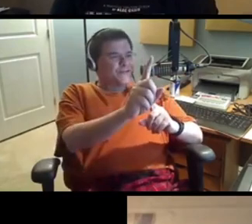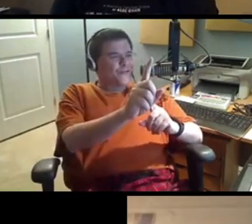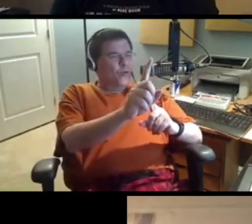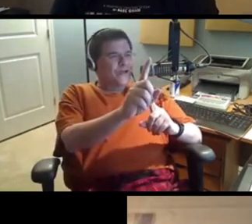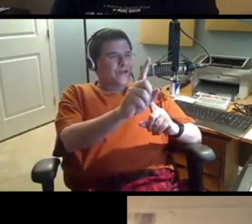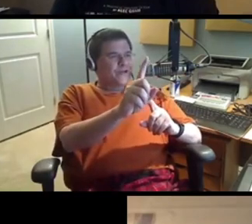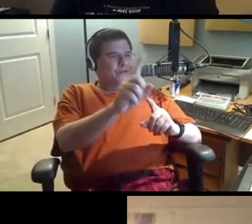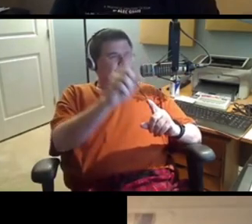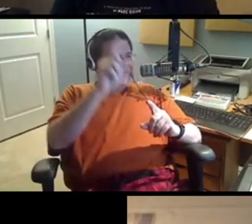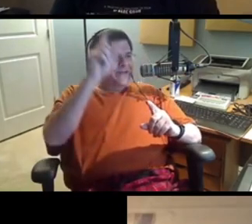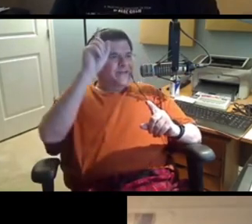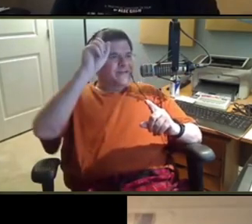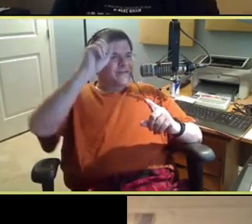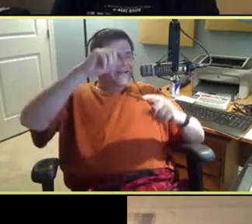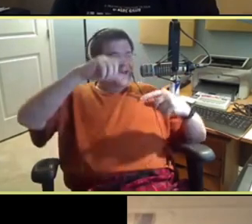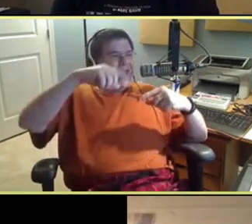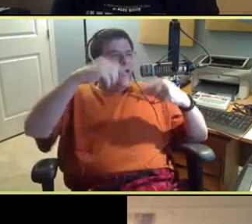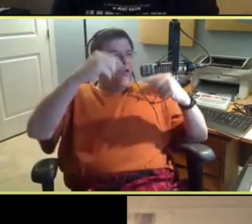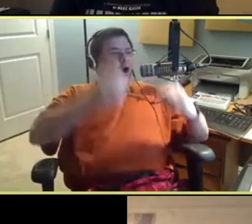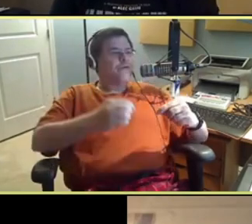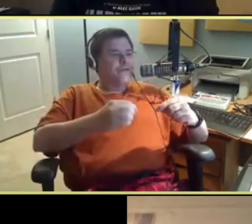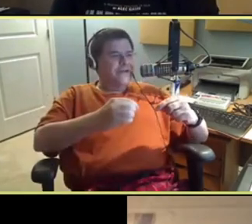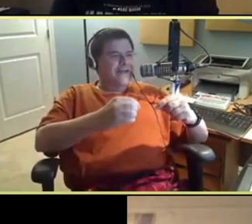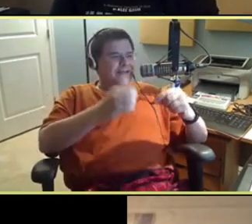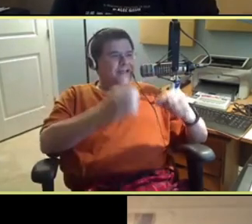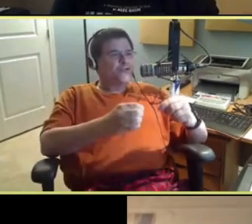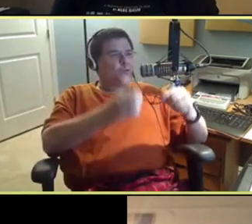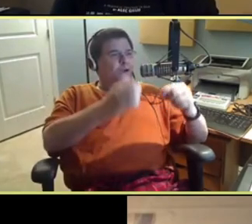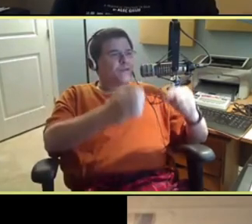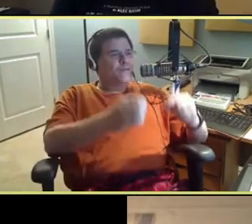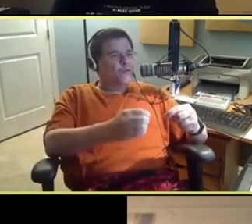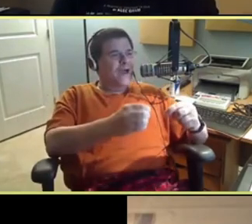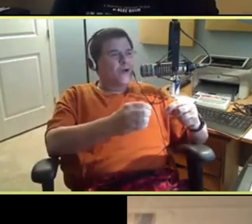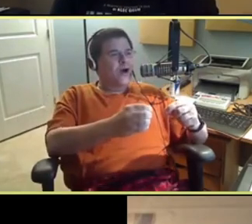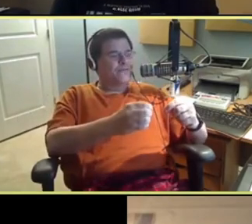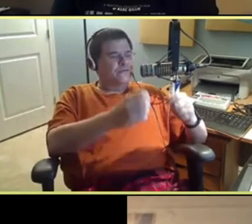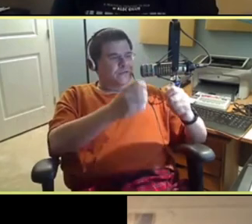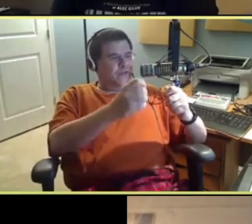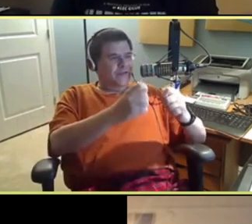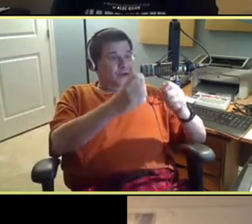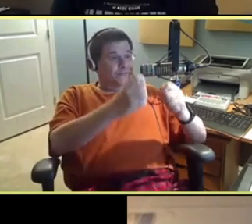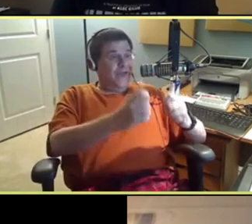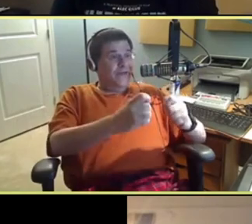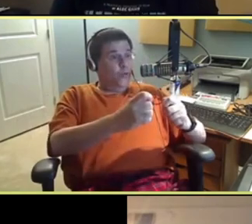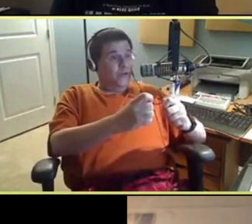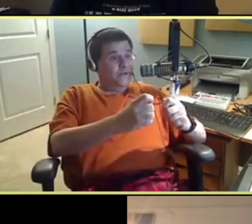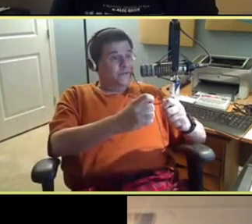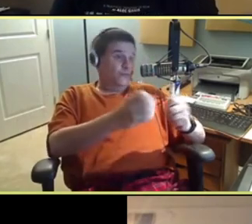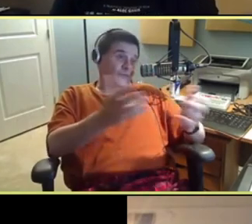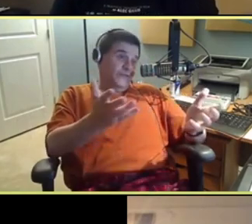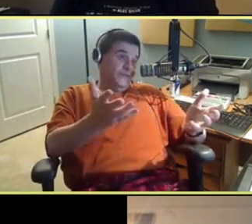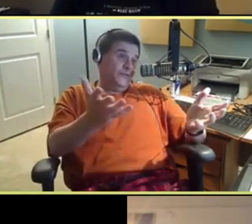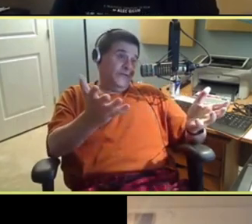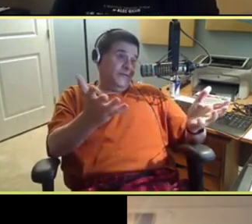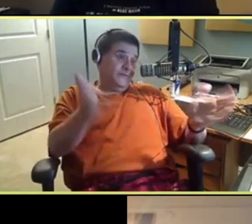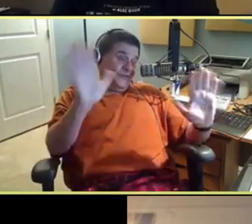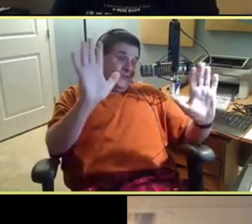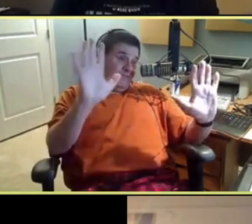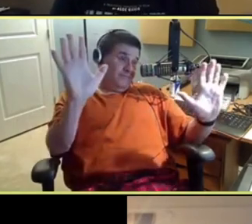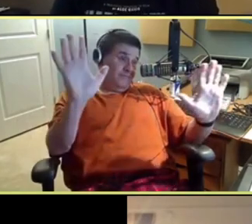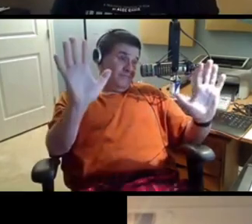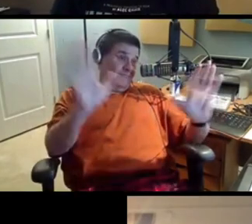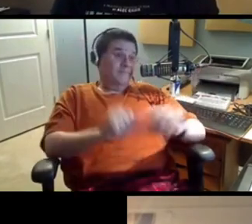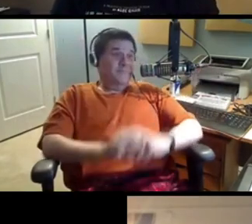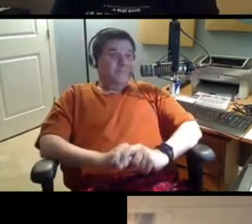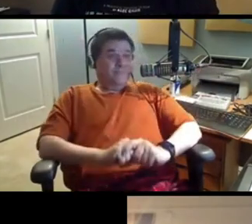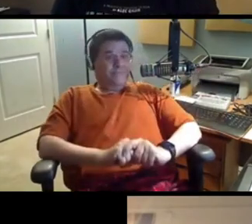in I, 4 years. Yeah. This is like how often, and each one of them you write off like a fanboy. Truly, truly. Just, hey,